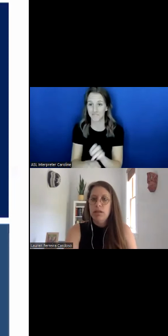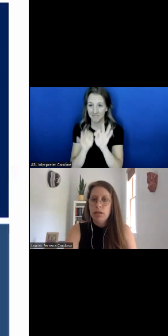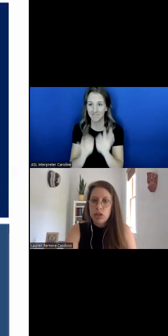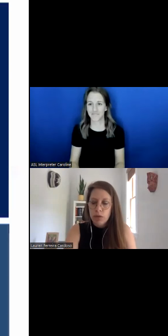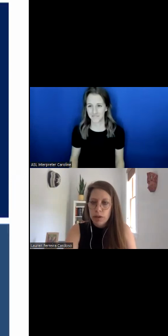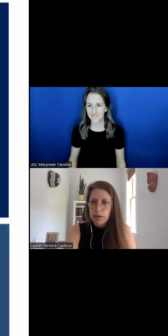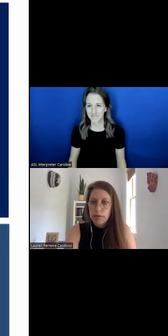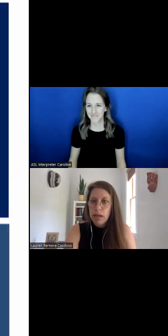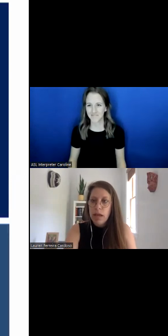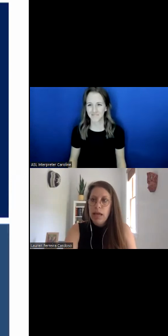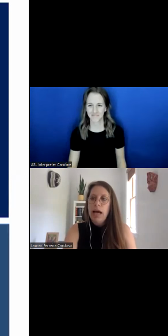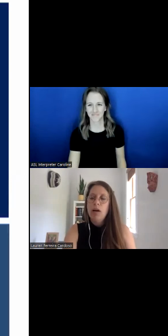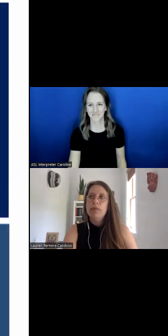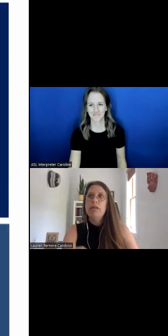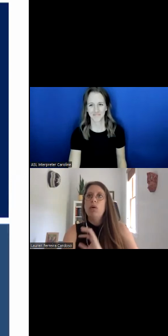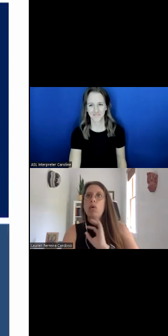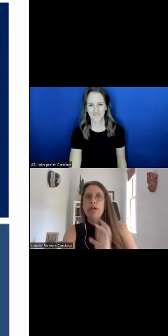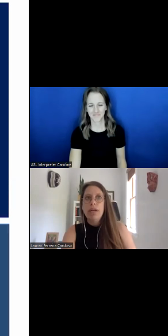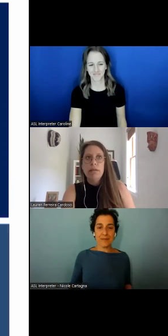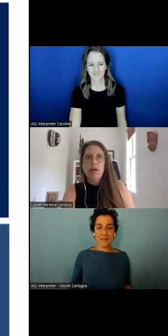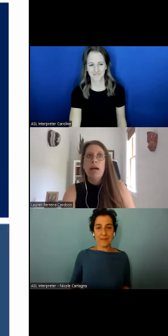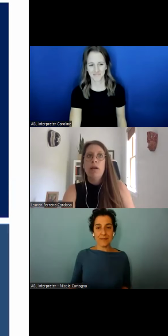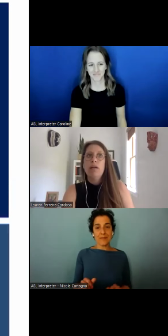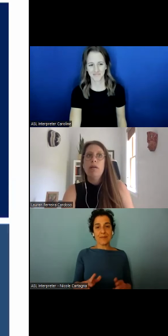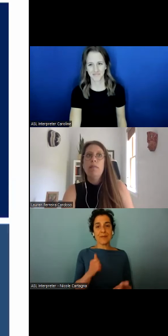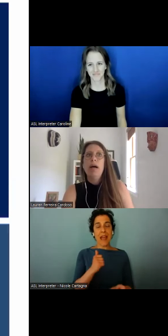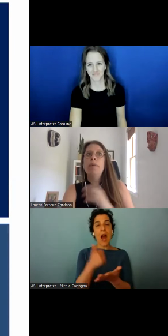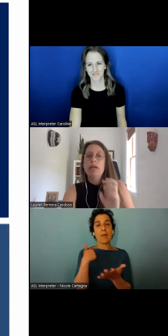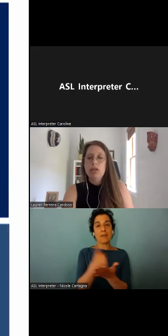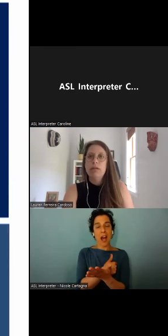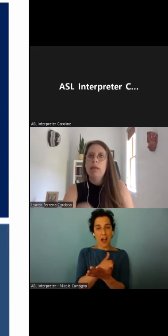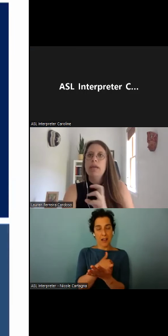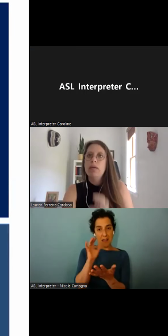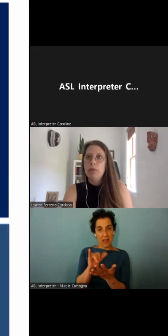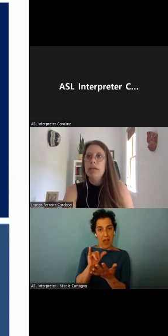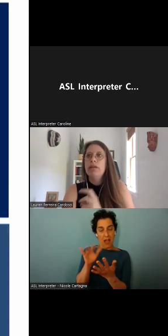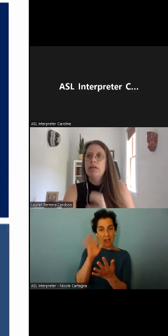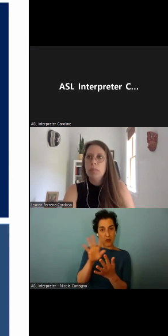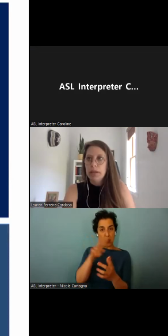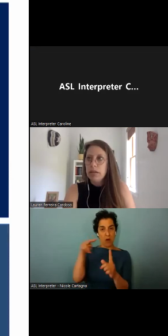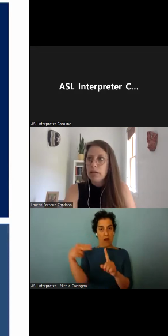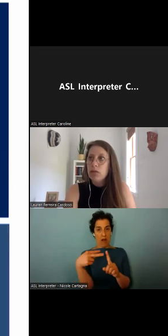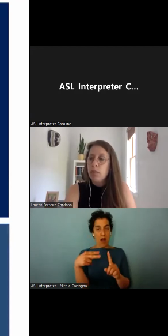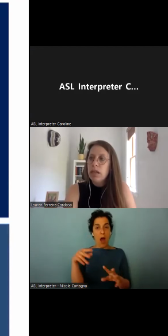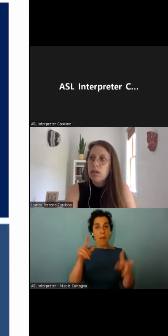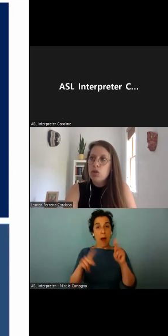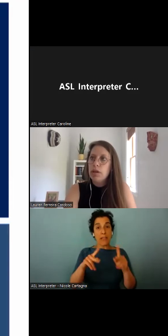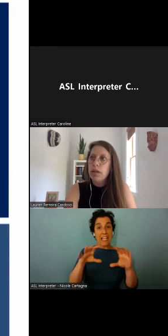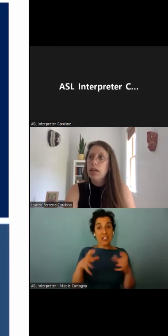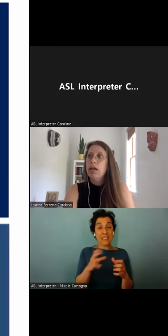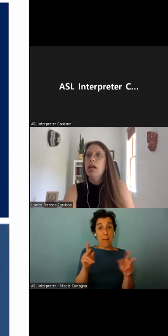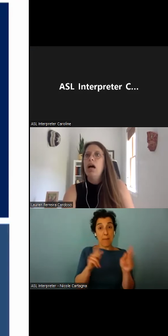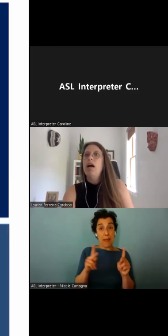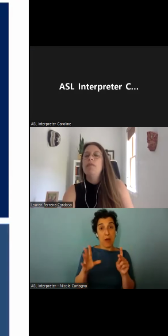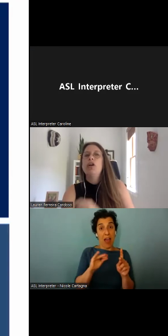to condition focused helped us orient around populations and people and their experiences. So making sure